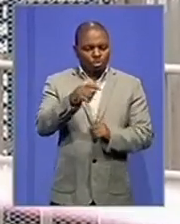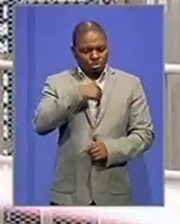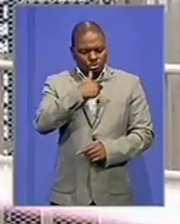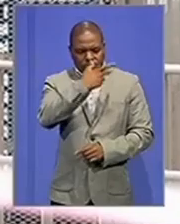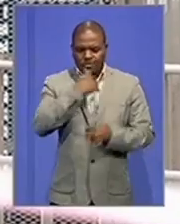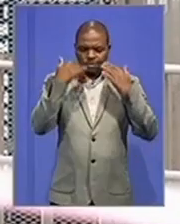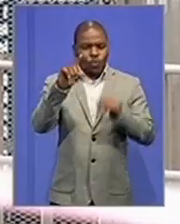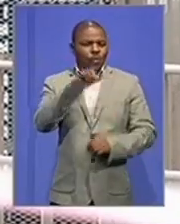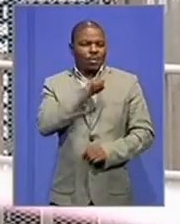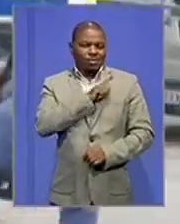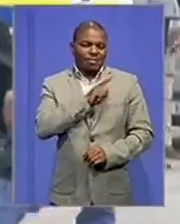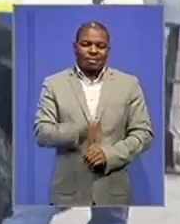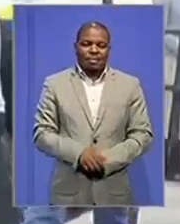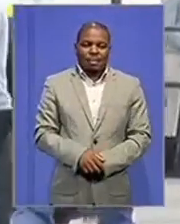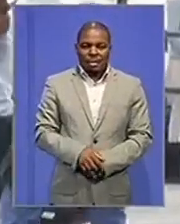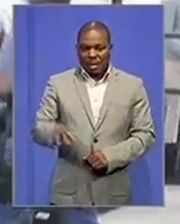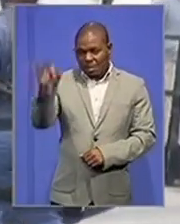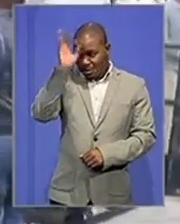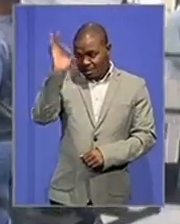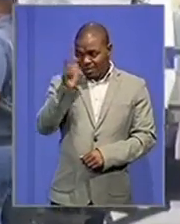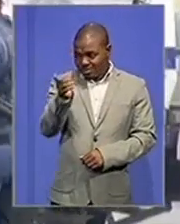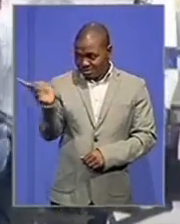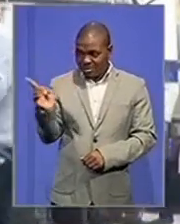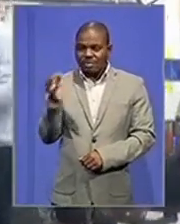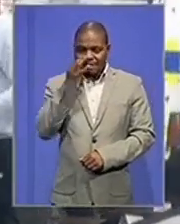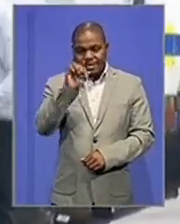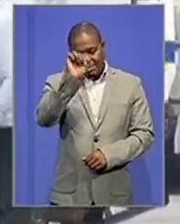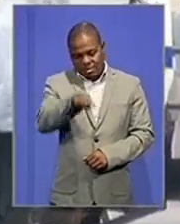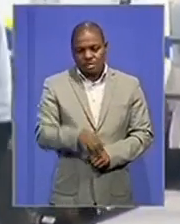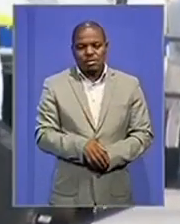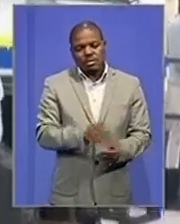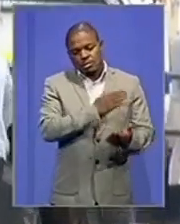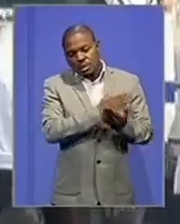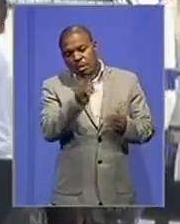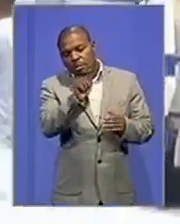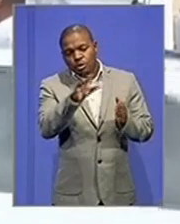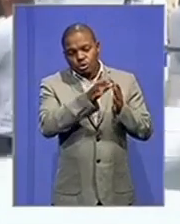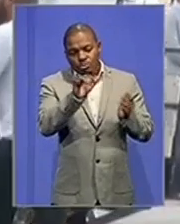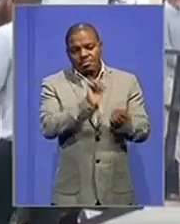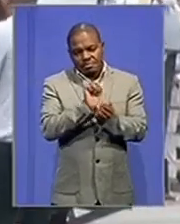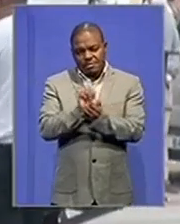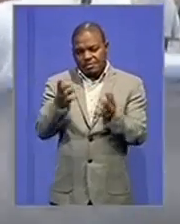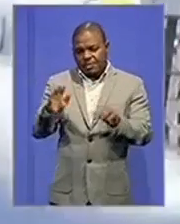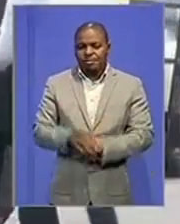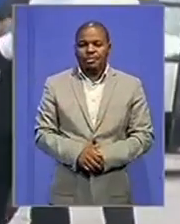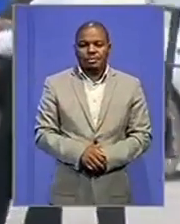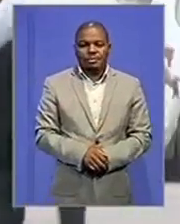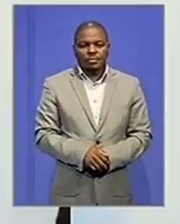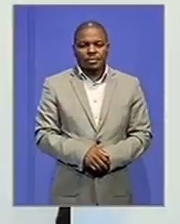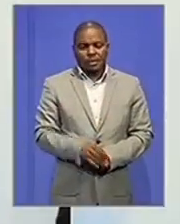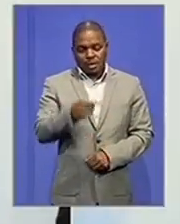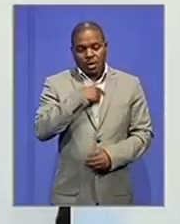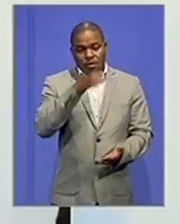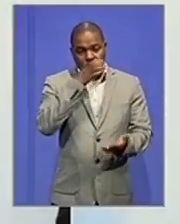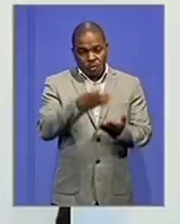ba sa entiwa. Mapodisi a netefaditse fa go tshwerwe bangwe ba baithuti. And confirm that the Mabato